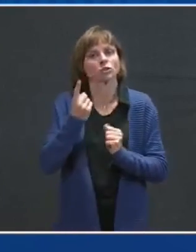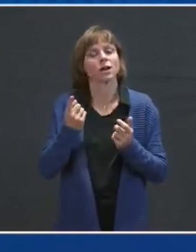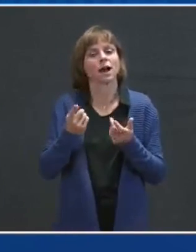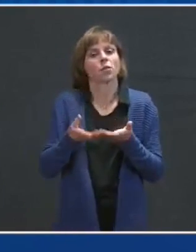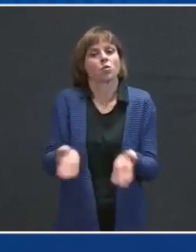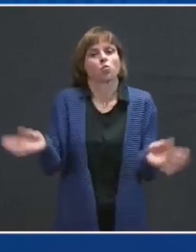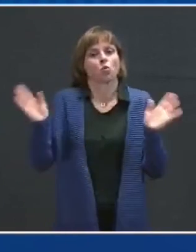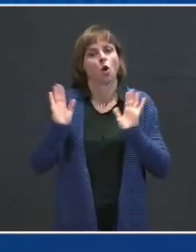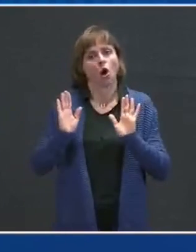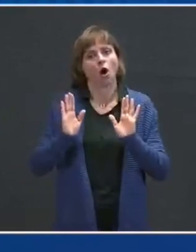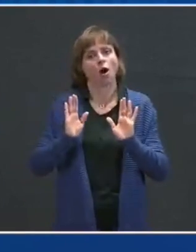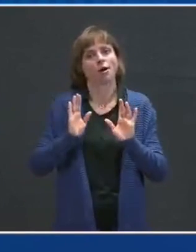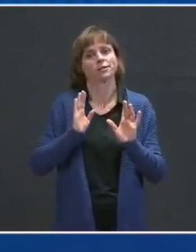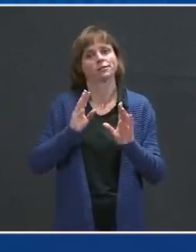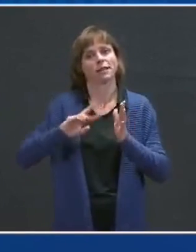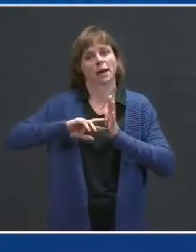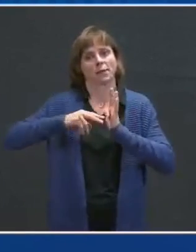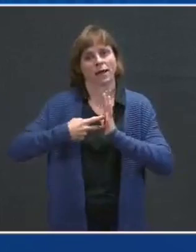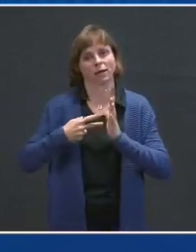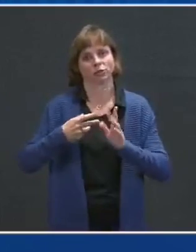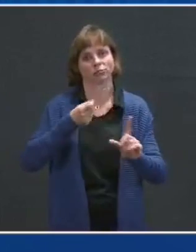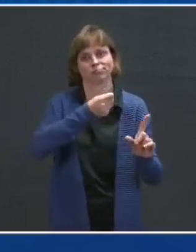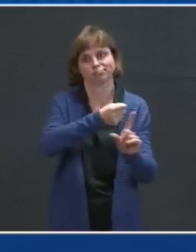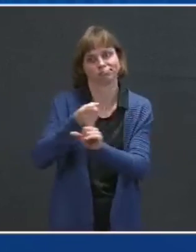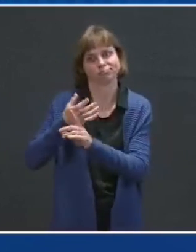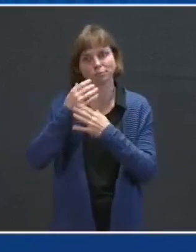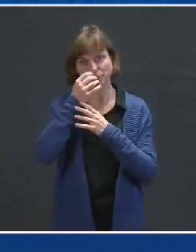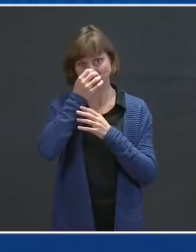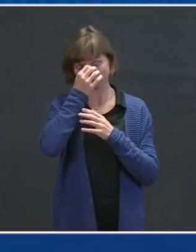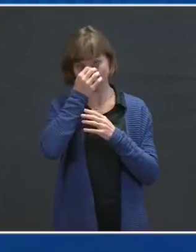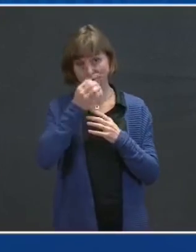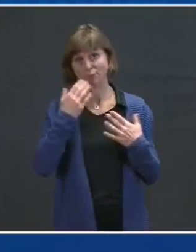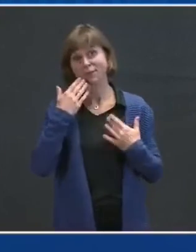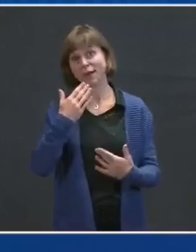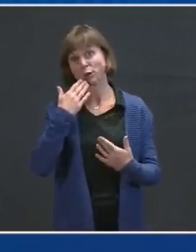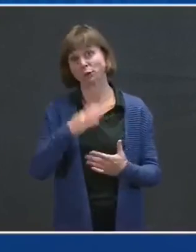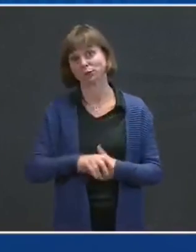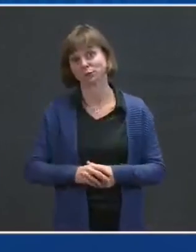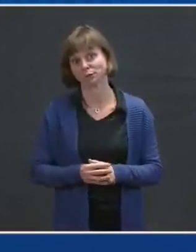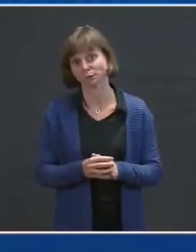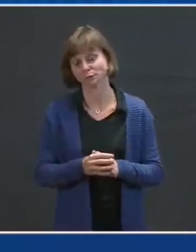so much. And we, of course, would love to have you back anytime. I'm sure. Thank you all. Thank you.